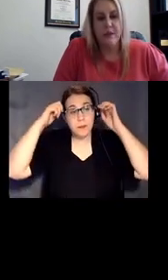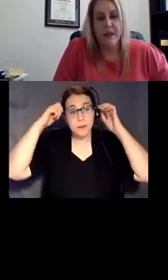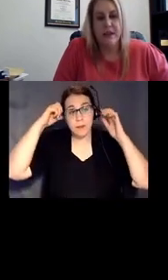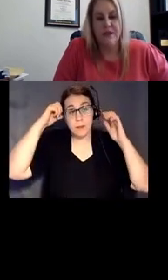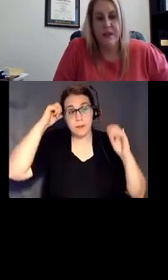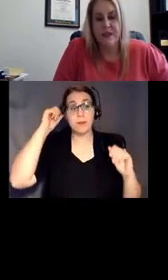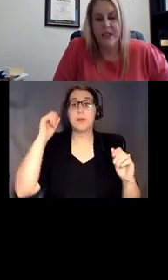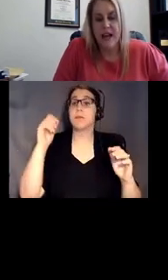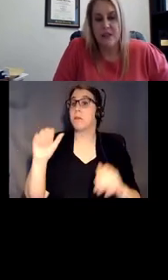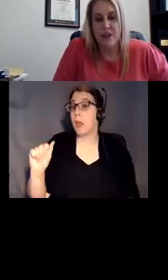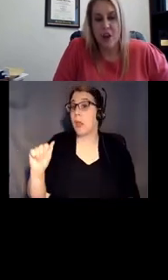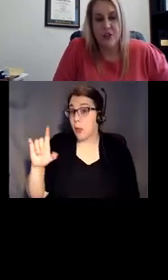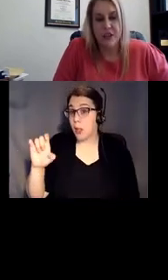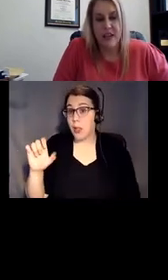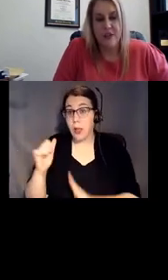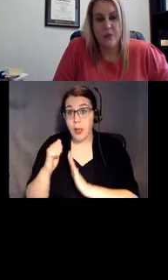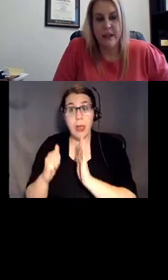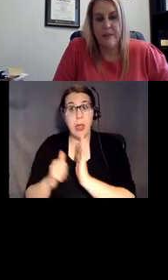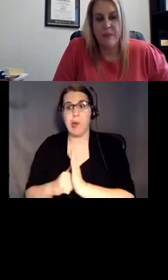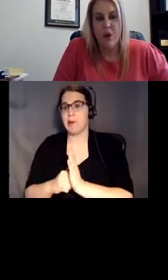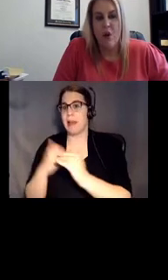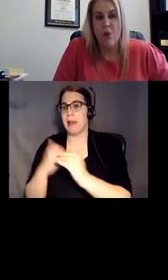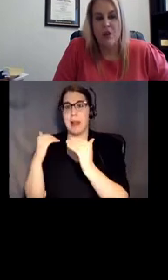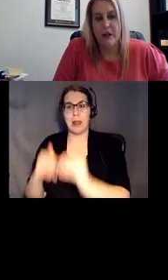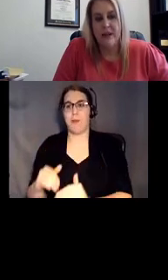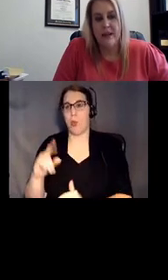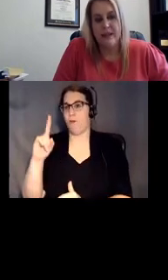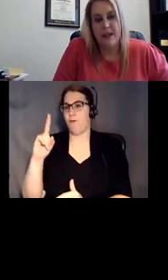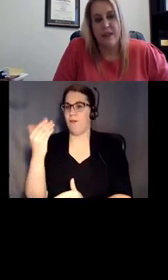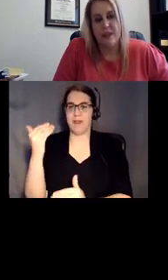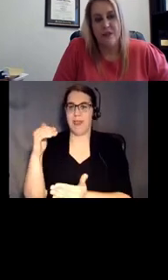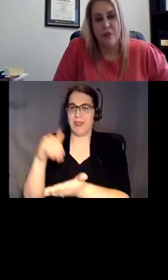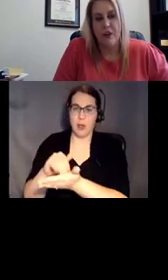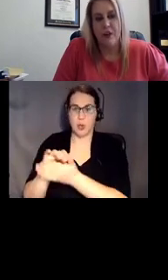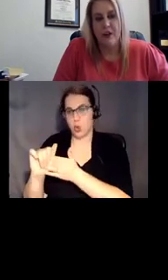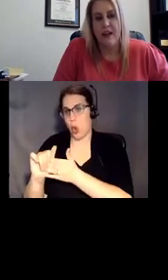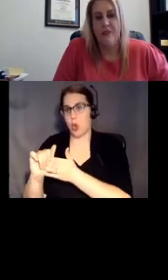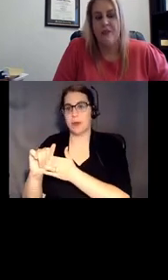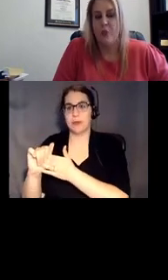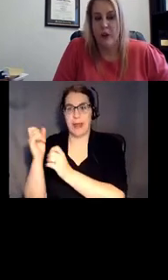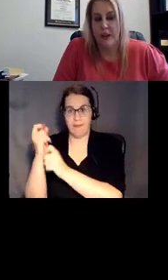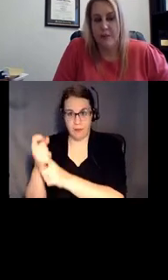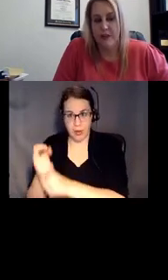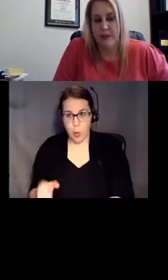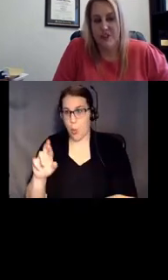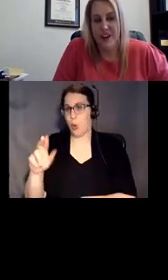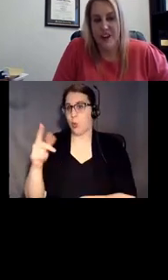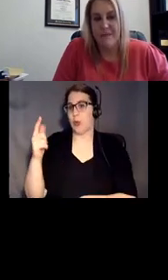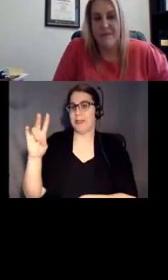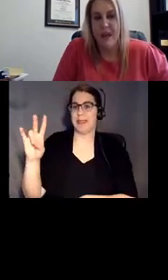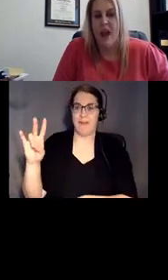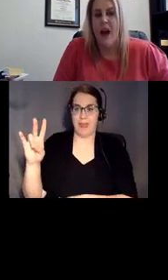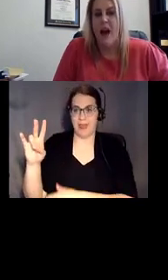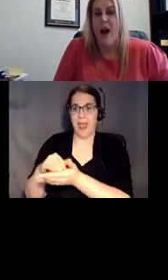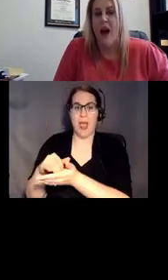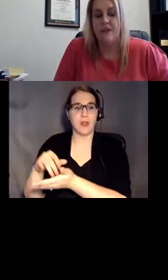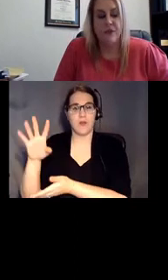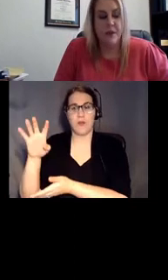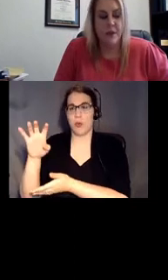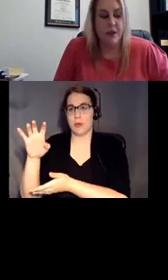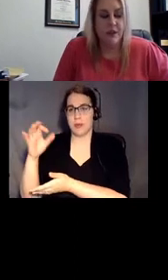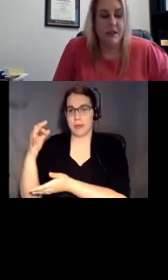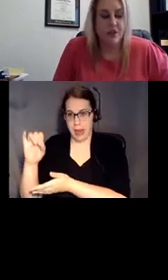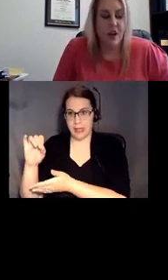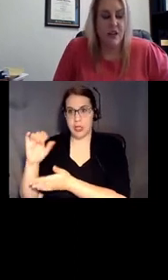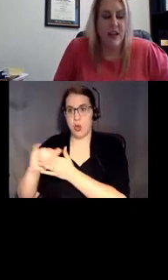contributions are limited to $15,000 annually, or $27,490 for the working beneficiary. And